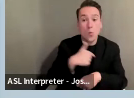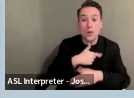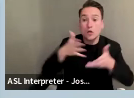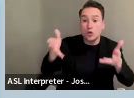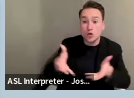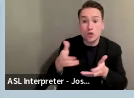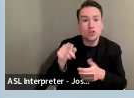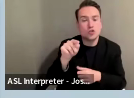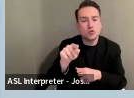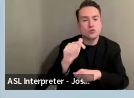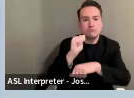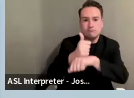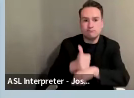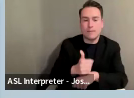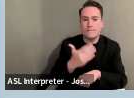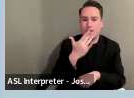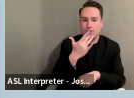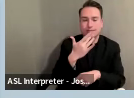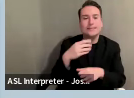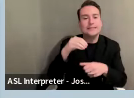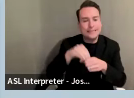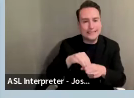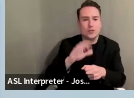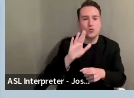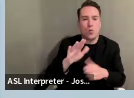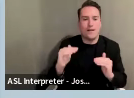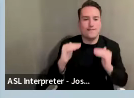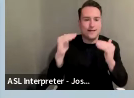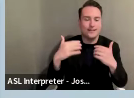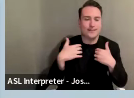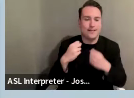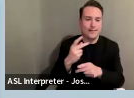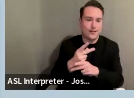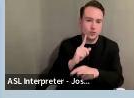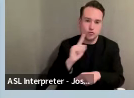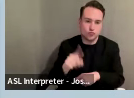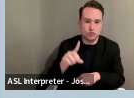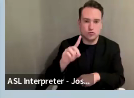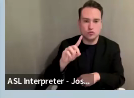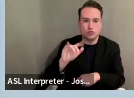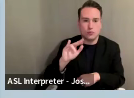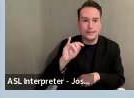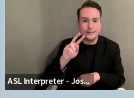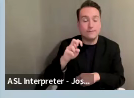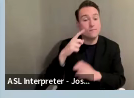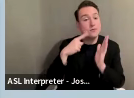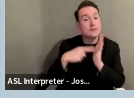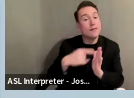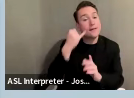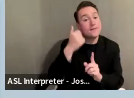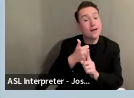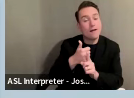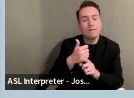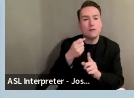you to put preferences down in your advanced healthcare directive, such as if you were in a coma for a while or you